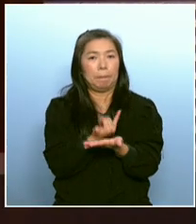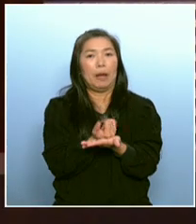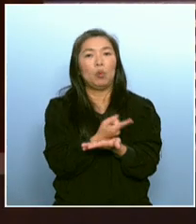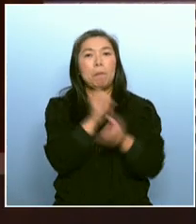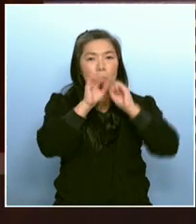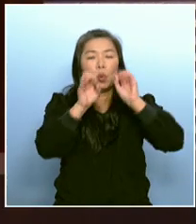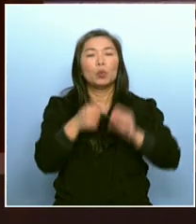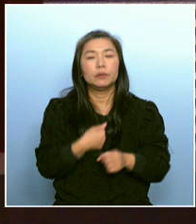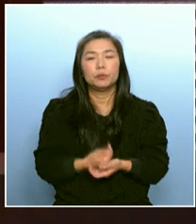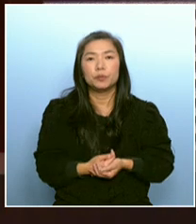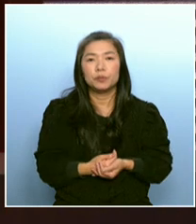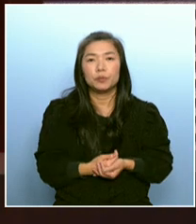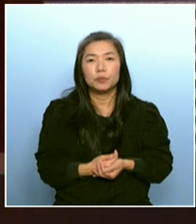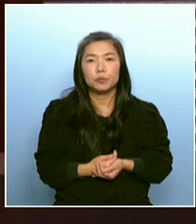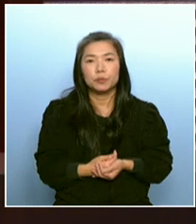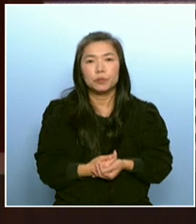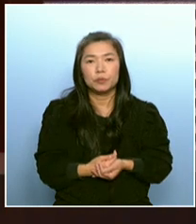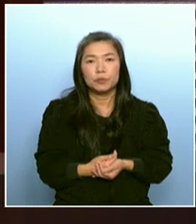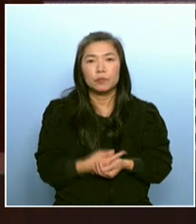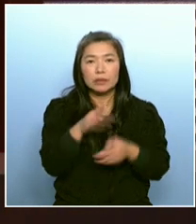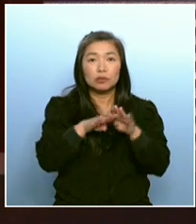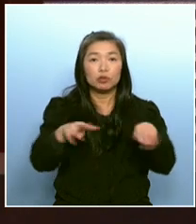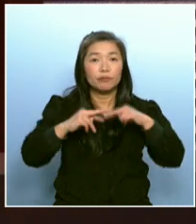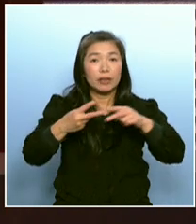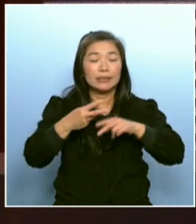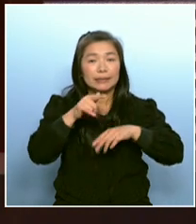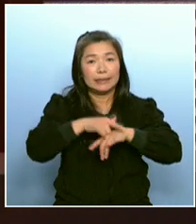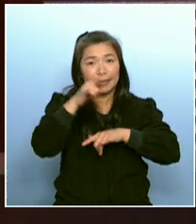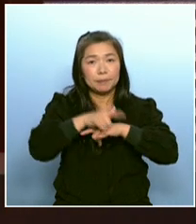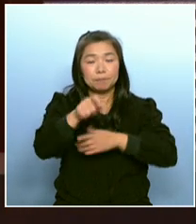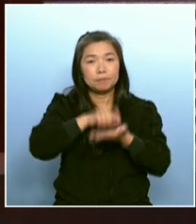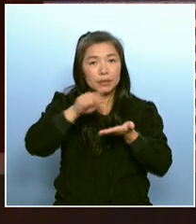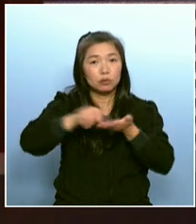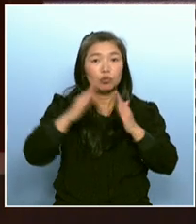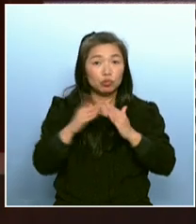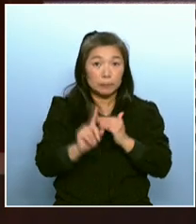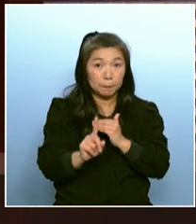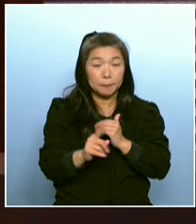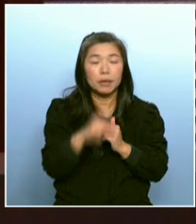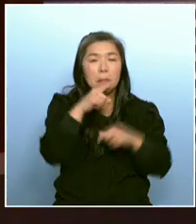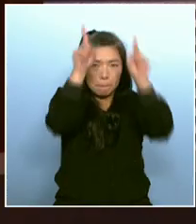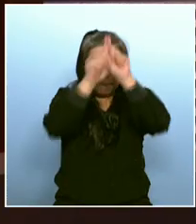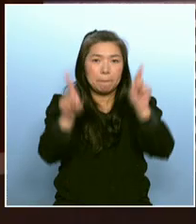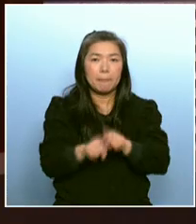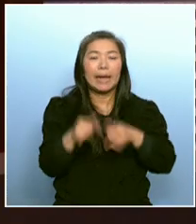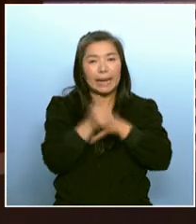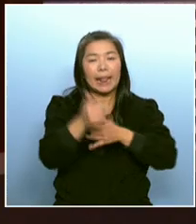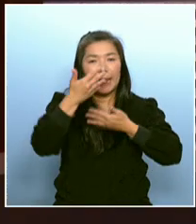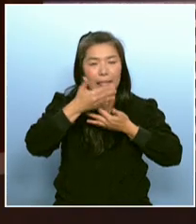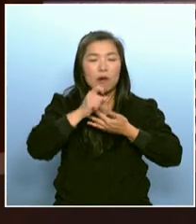participating organizations to conduct their own assessments and submit the relevant reports to us. Our